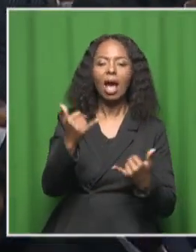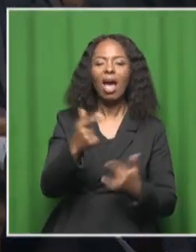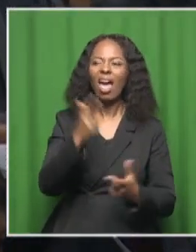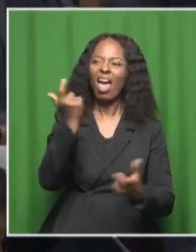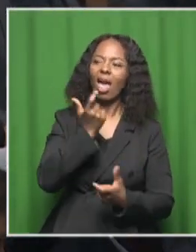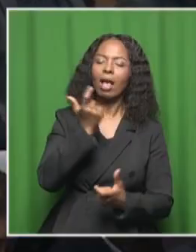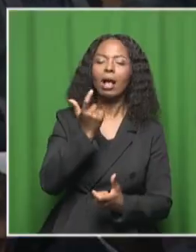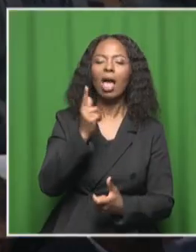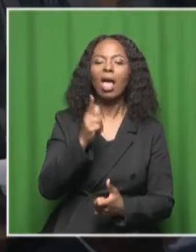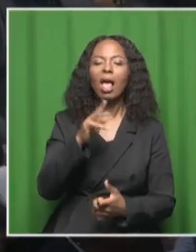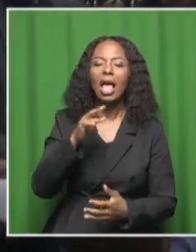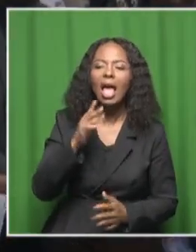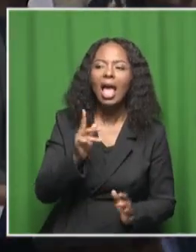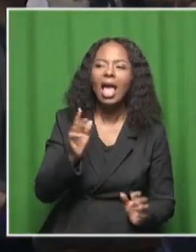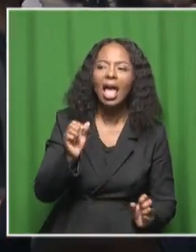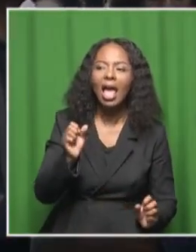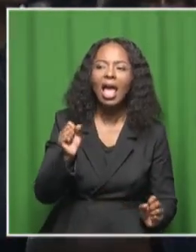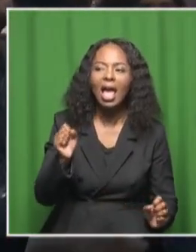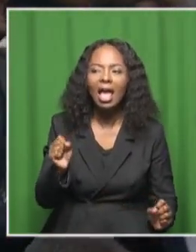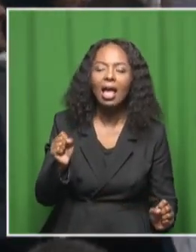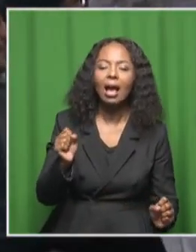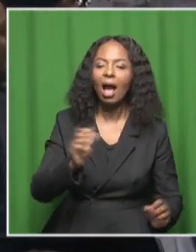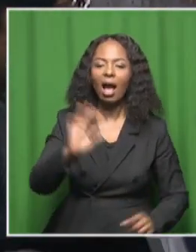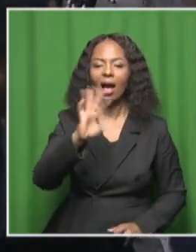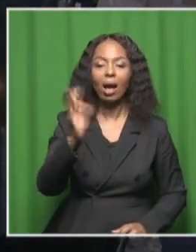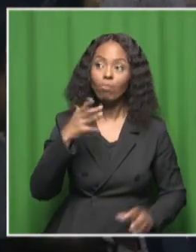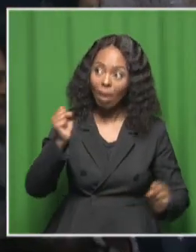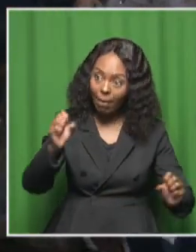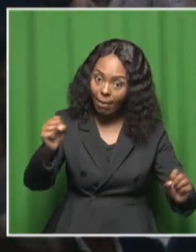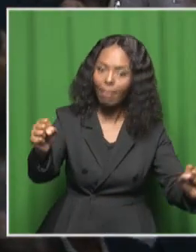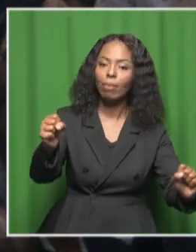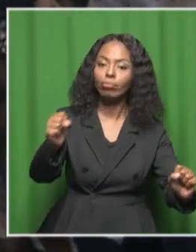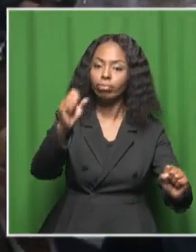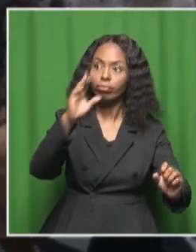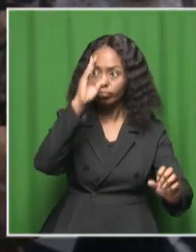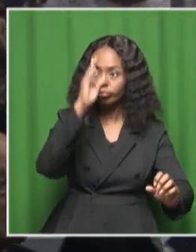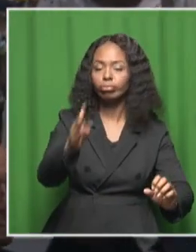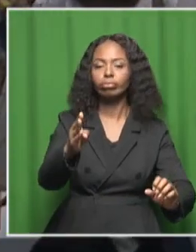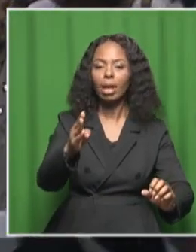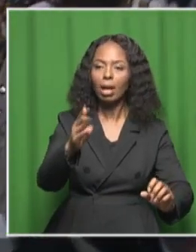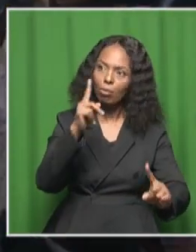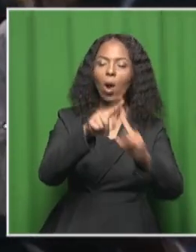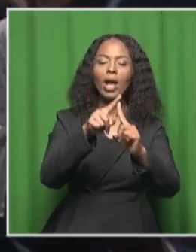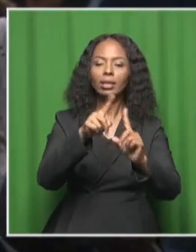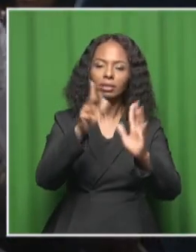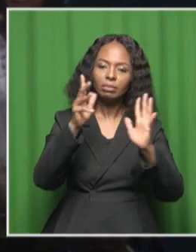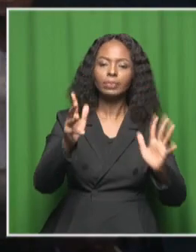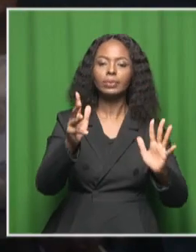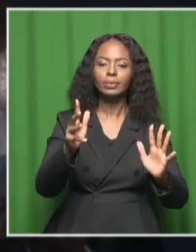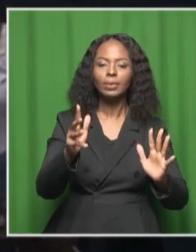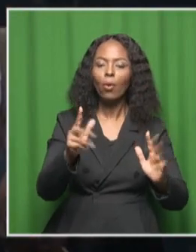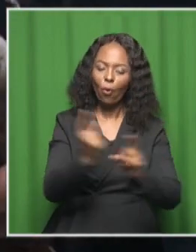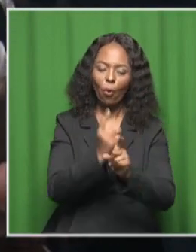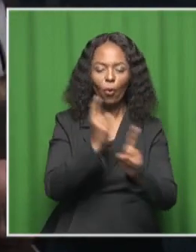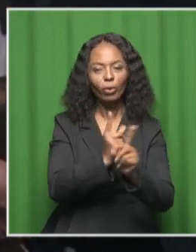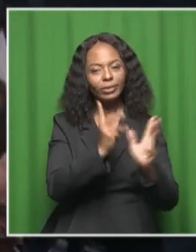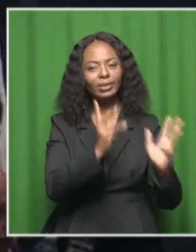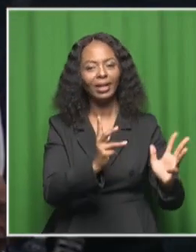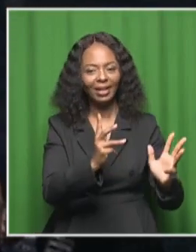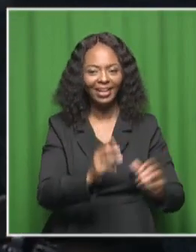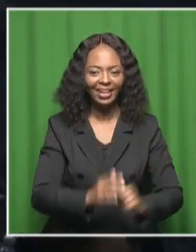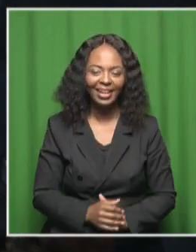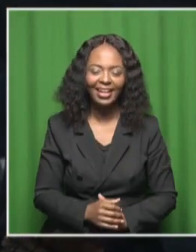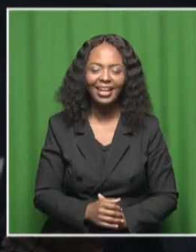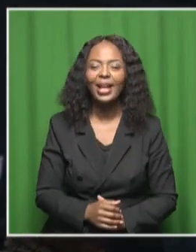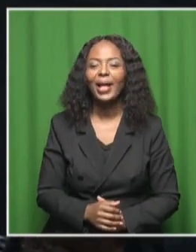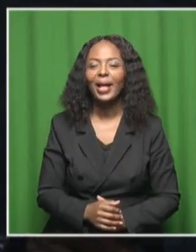point. So we expect that we should finish on time and allow the family the private cremation service. Thank you. So is it still